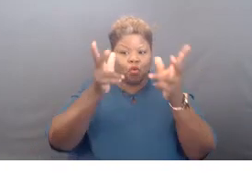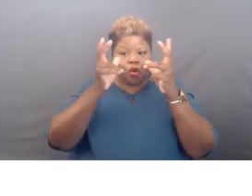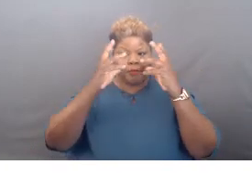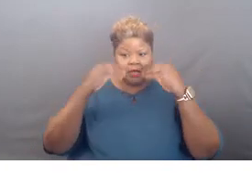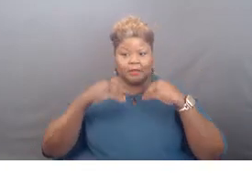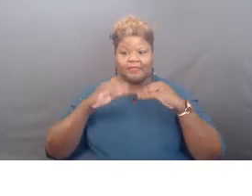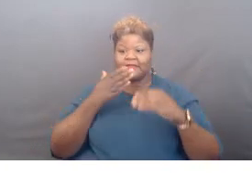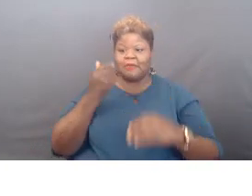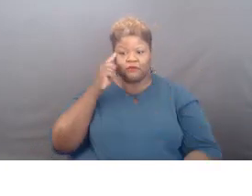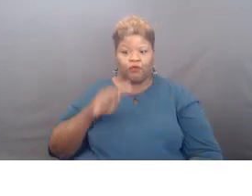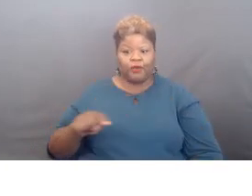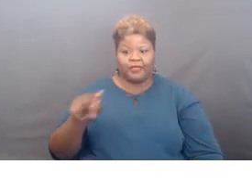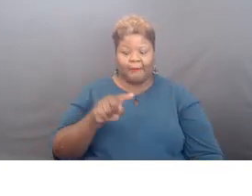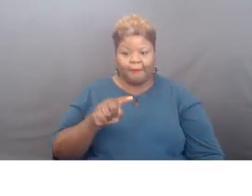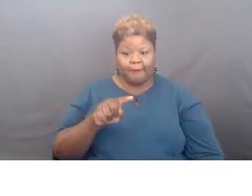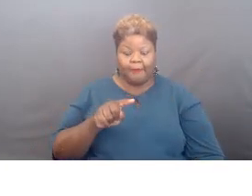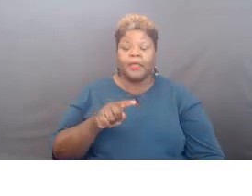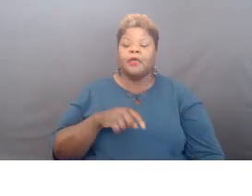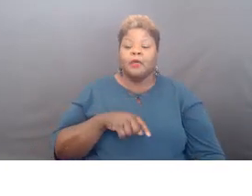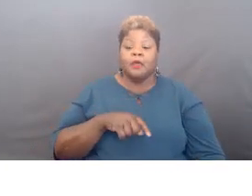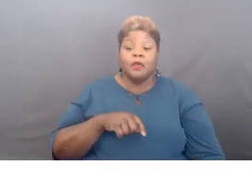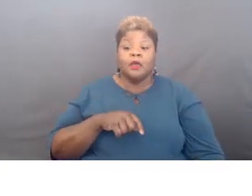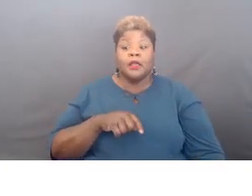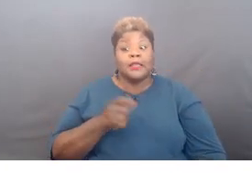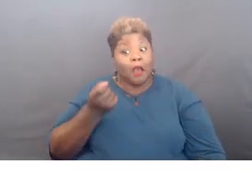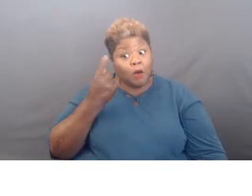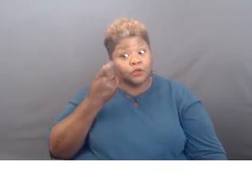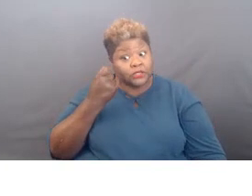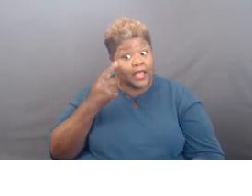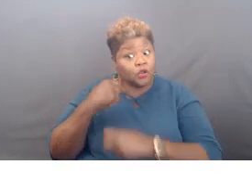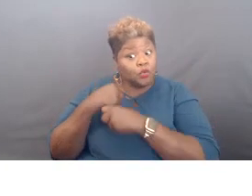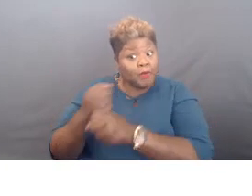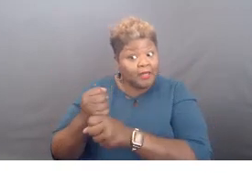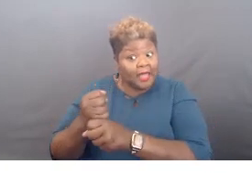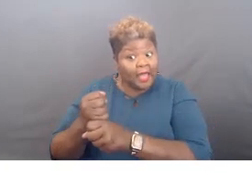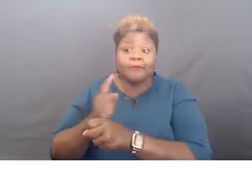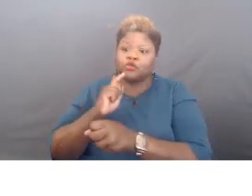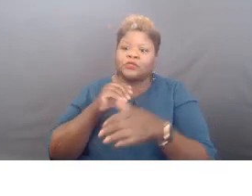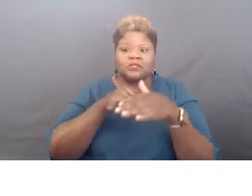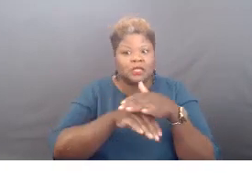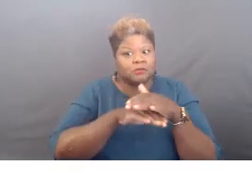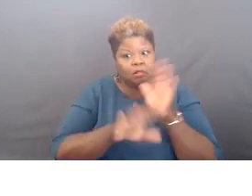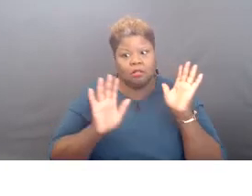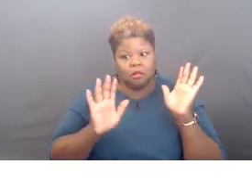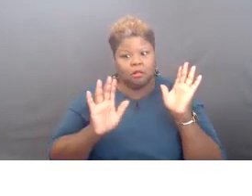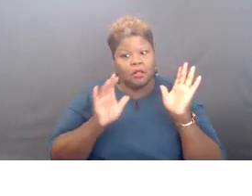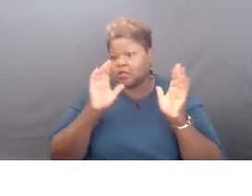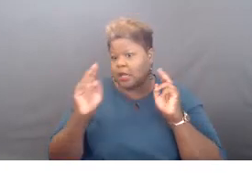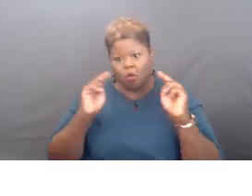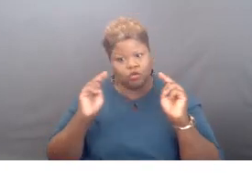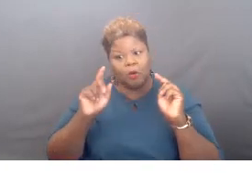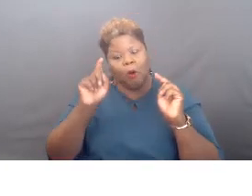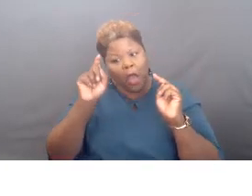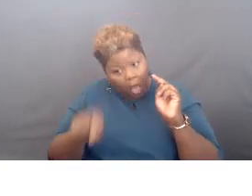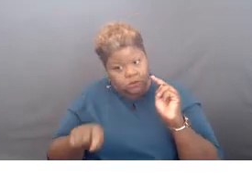With that in mind, you need to make it accessible. That is not That is not negotiable. It has to be accessible.